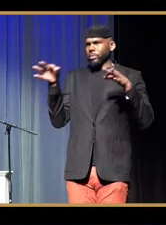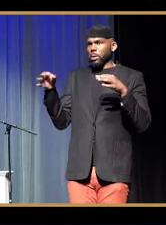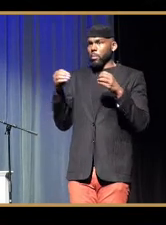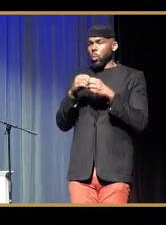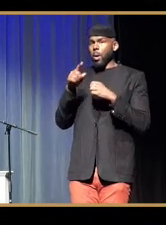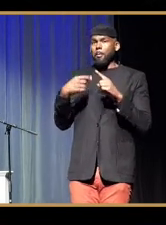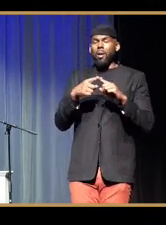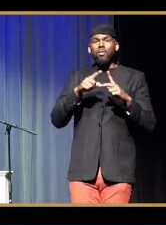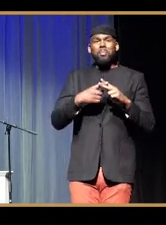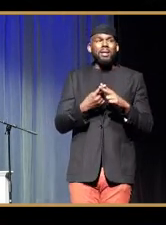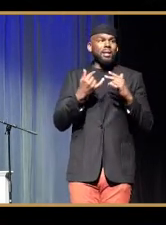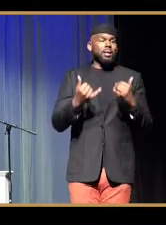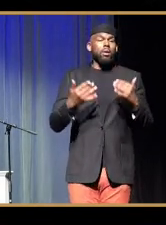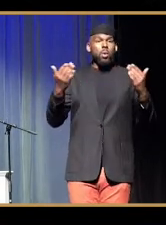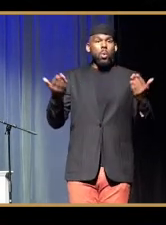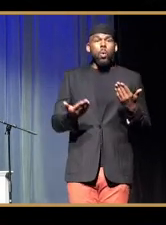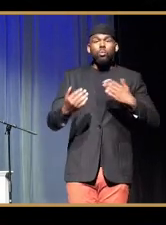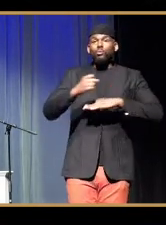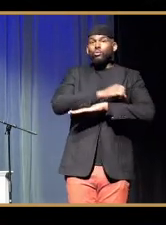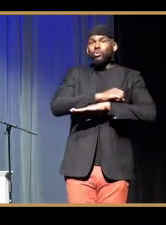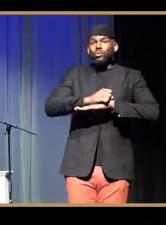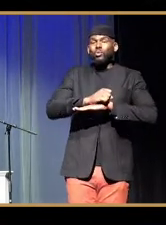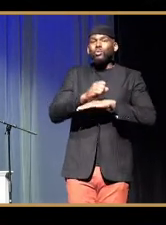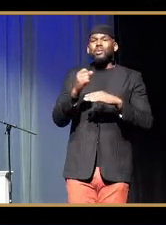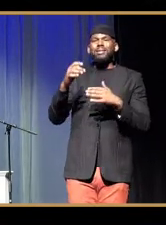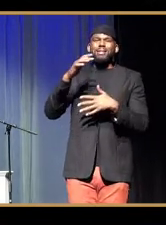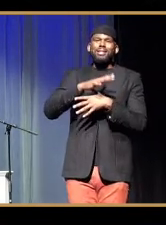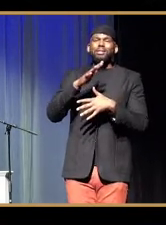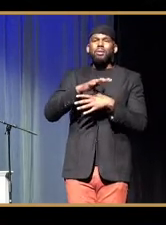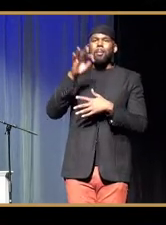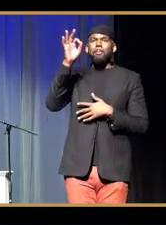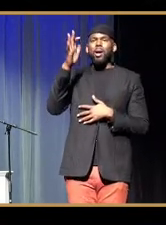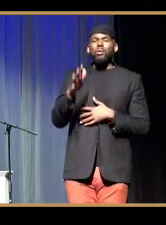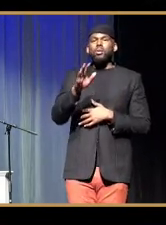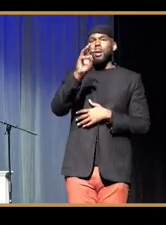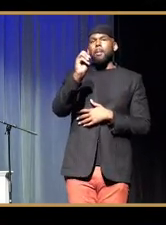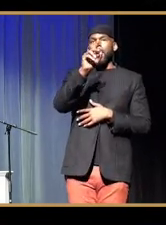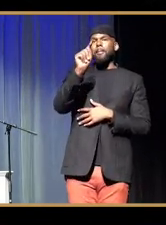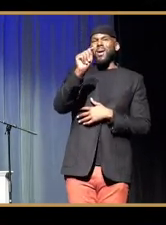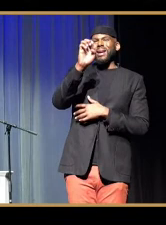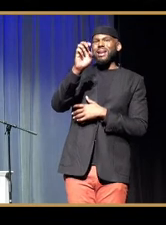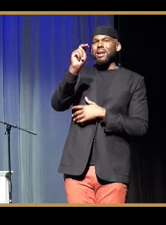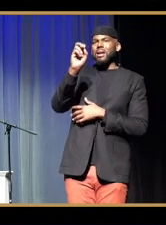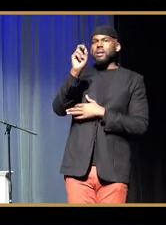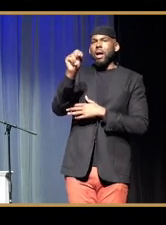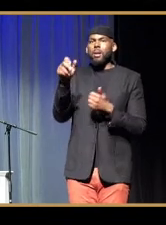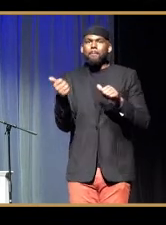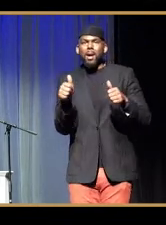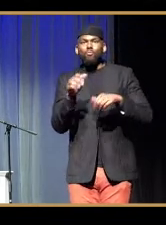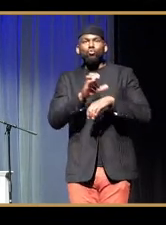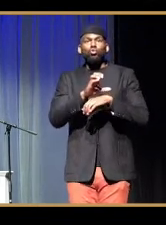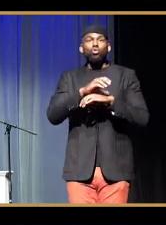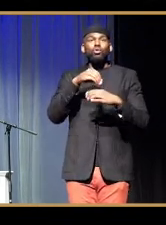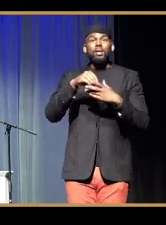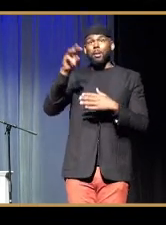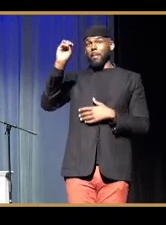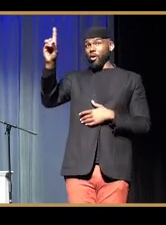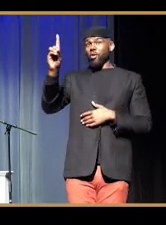beginning, let us bring to the stage the senior pastor of Mount Enon Baptist Church in